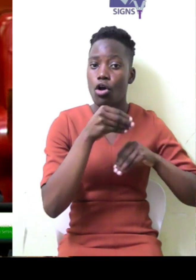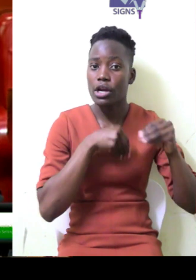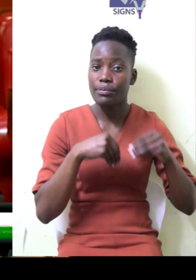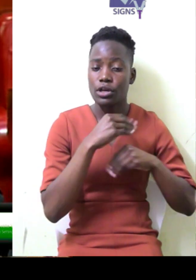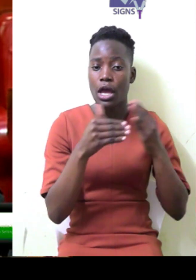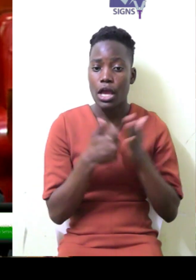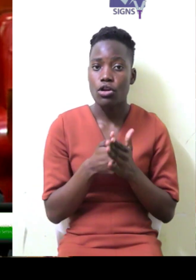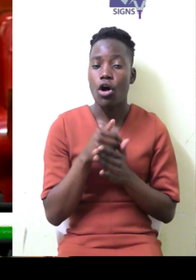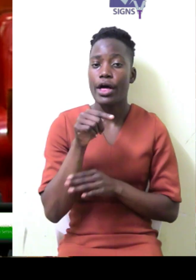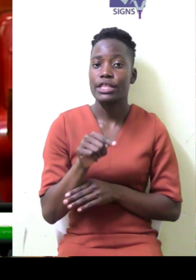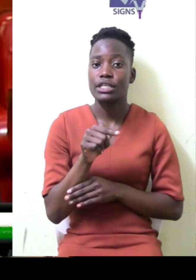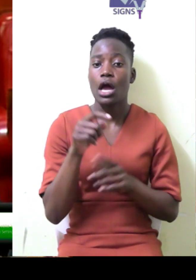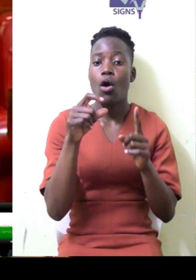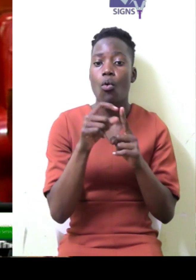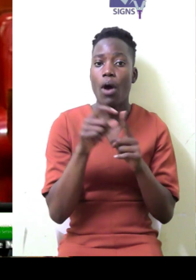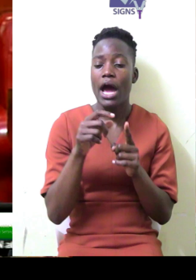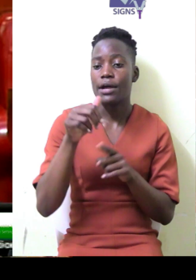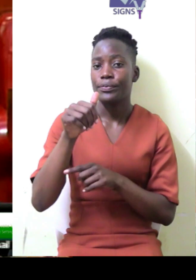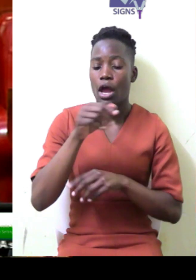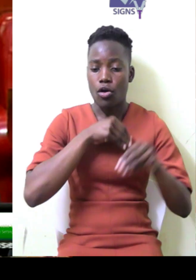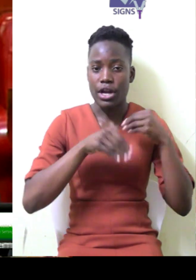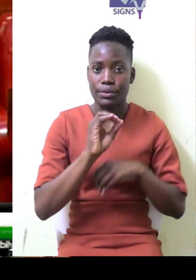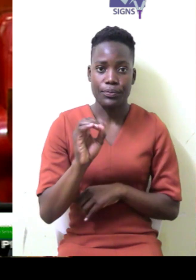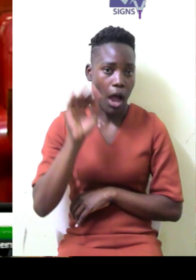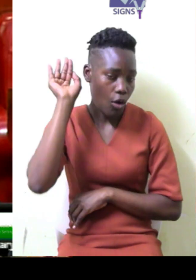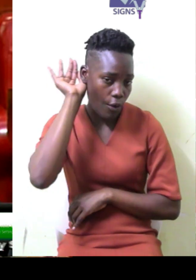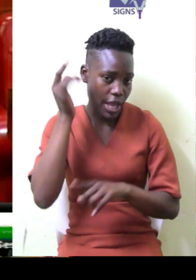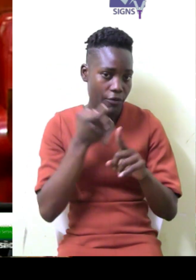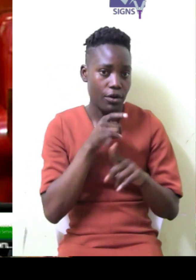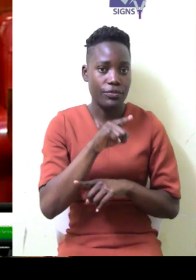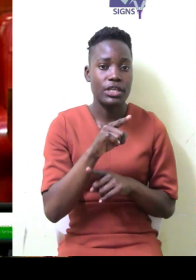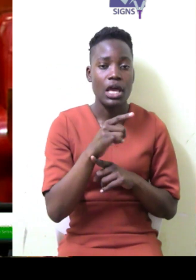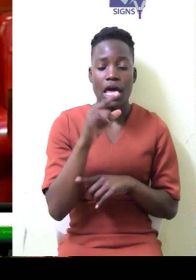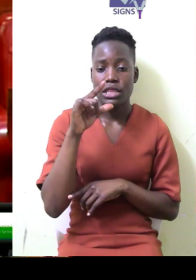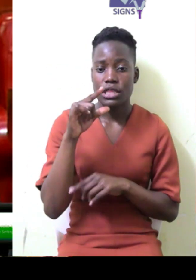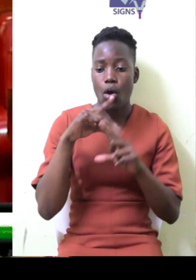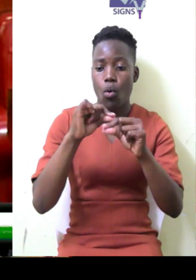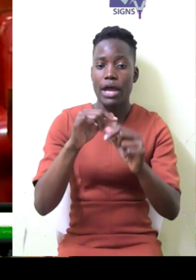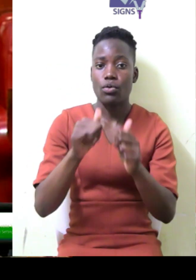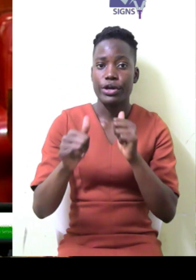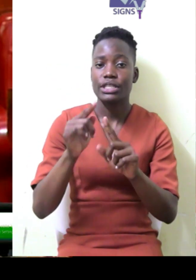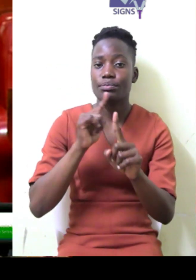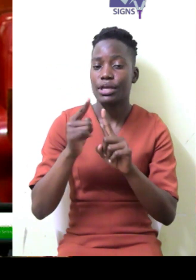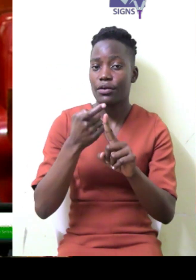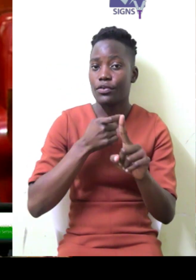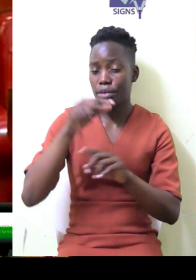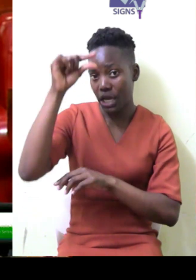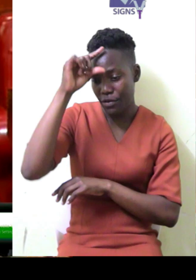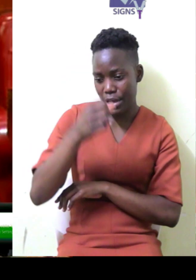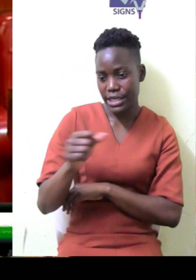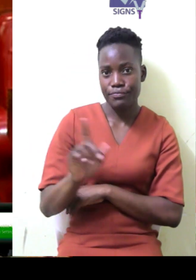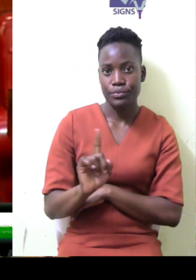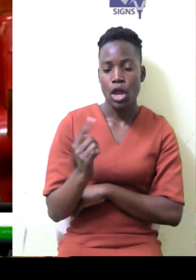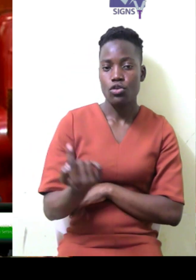these words, the word anti-corruption you will never hear from the words of those who speak for the government side. In fact, you only see